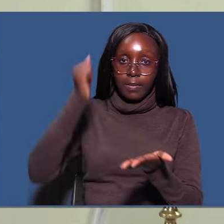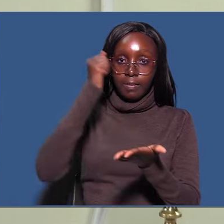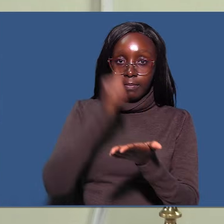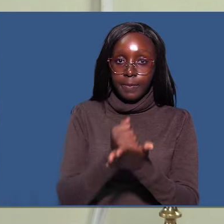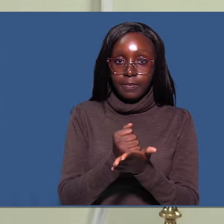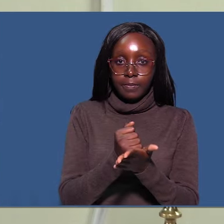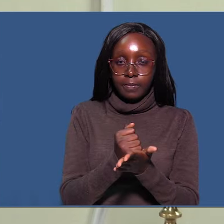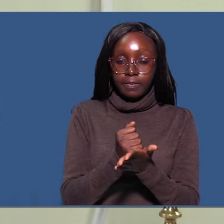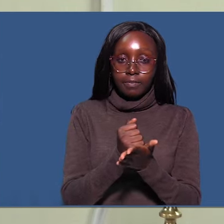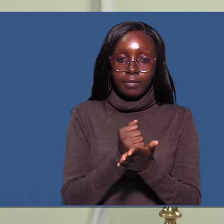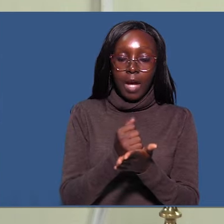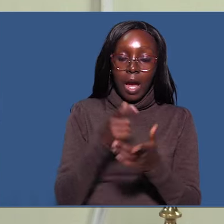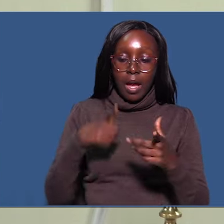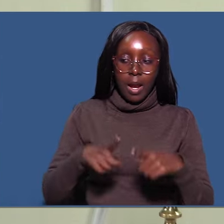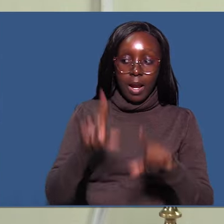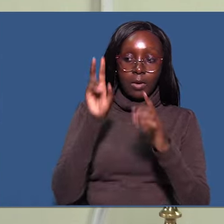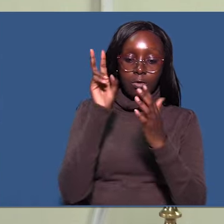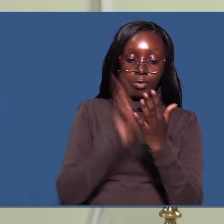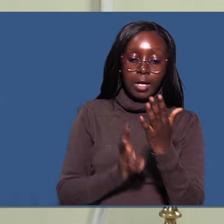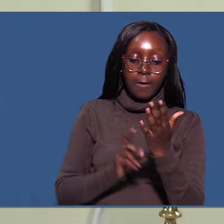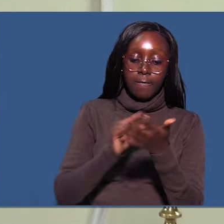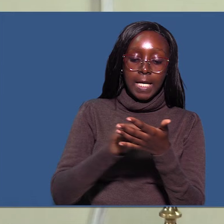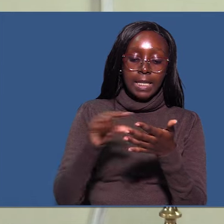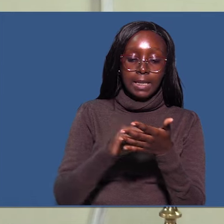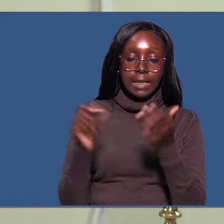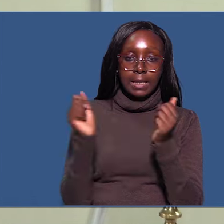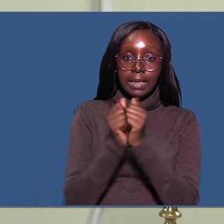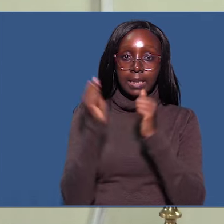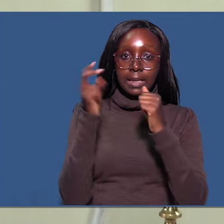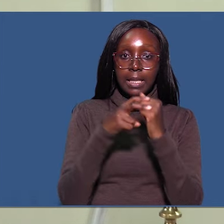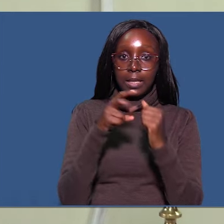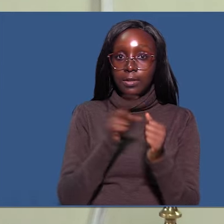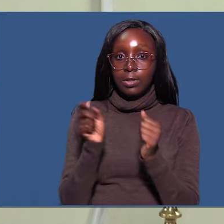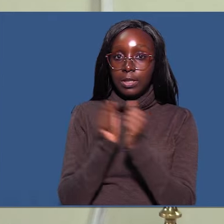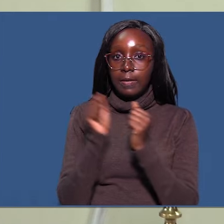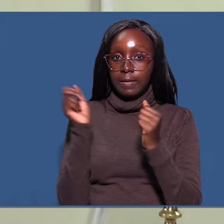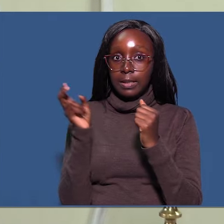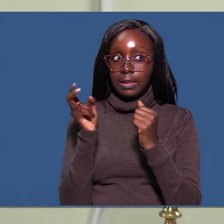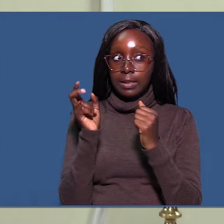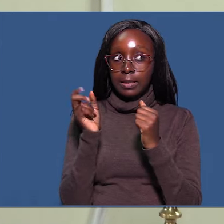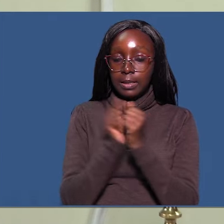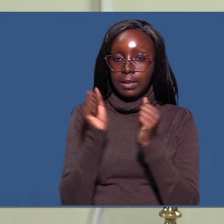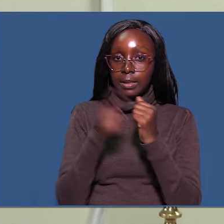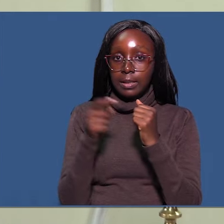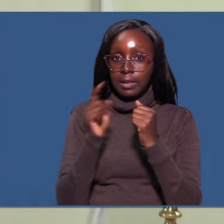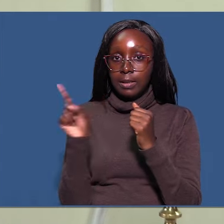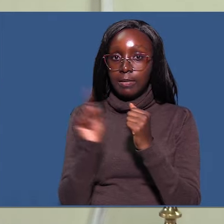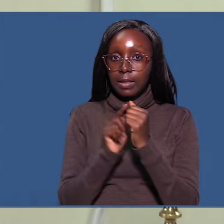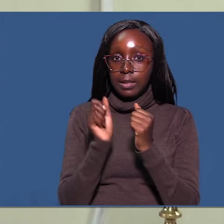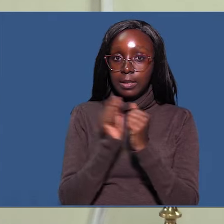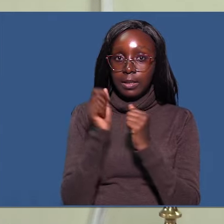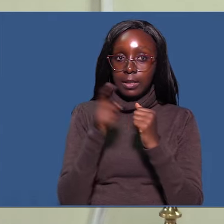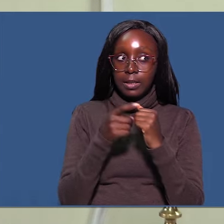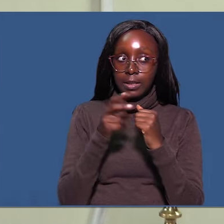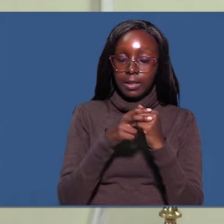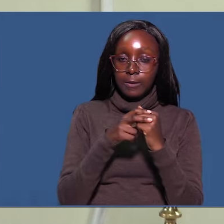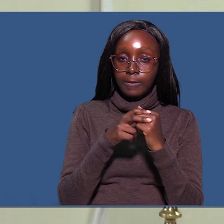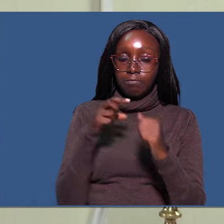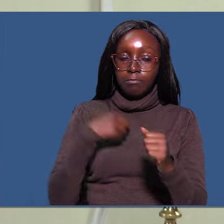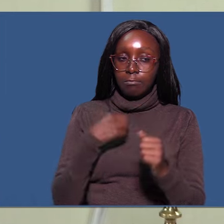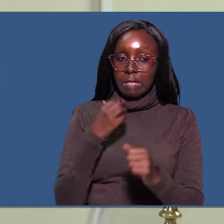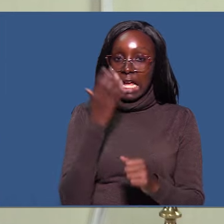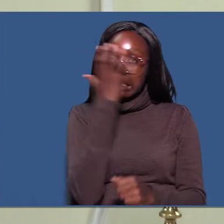Allow me to read verse 16 and 17. For I am not ashamed of the gospel, because it is the power of God